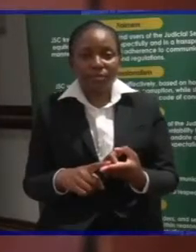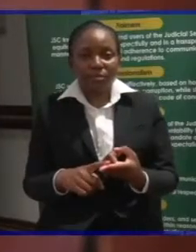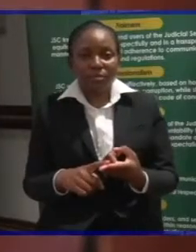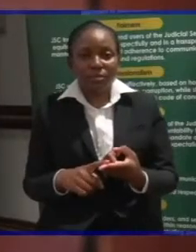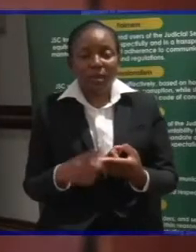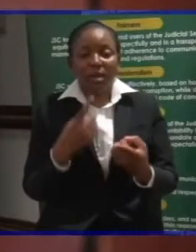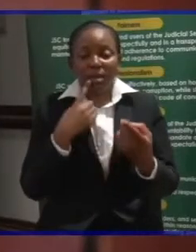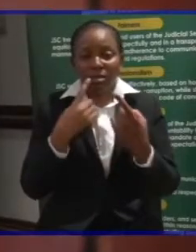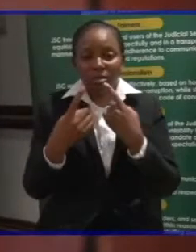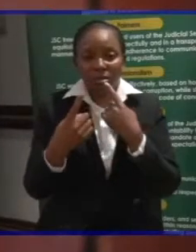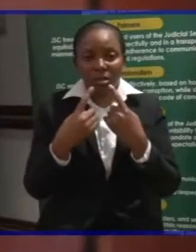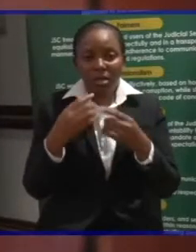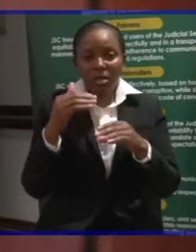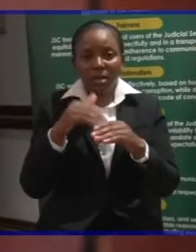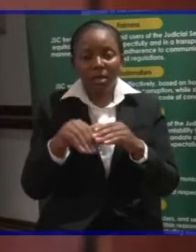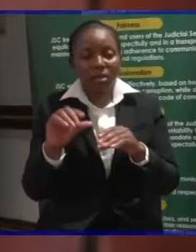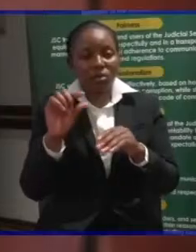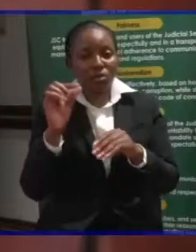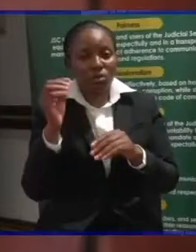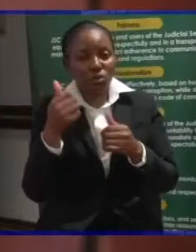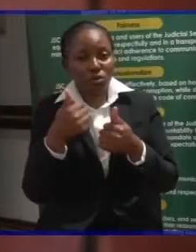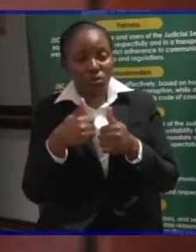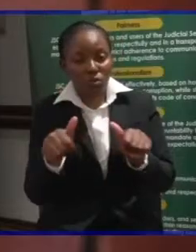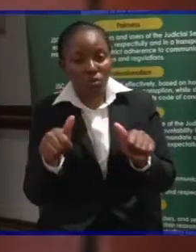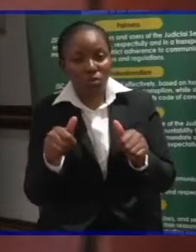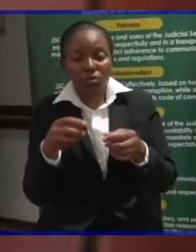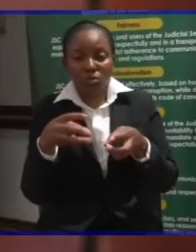state them in concise manner,